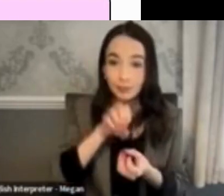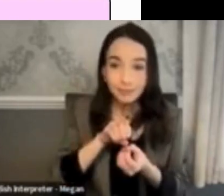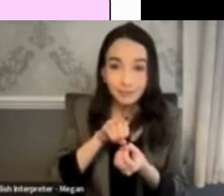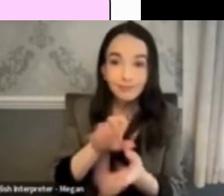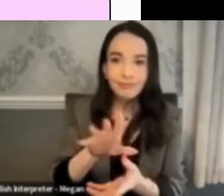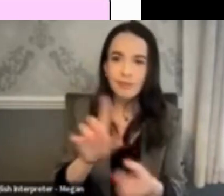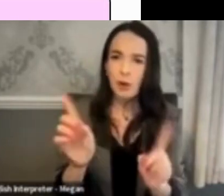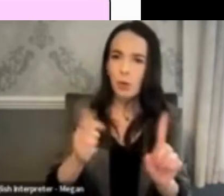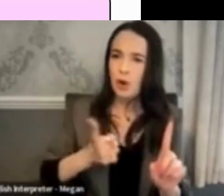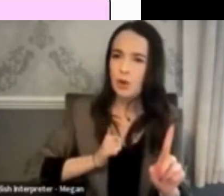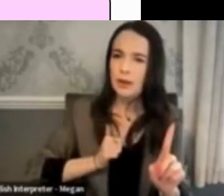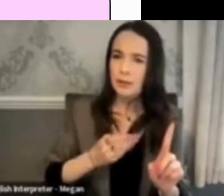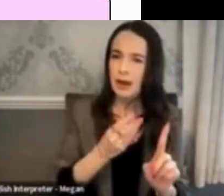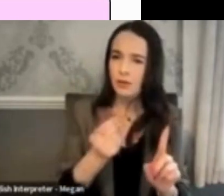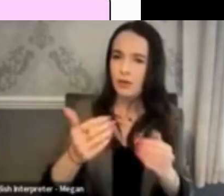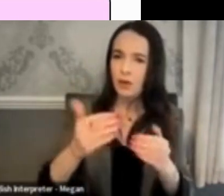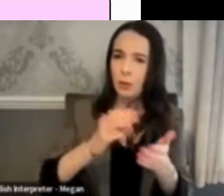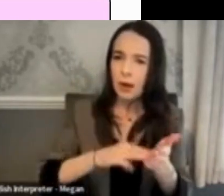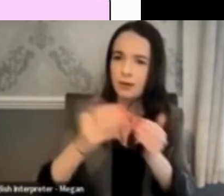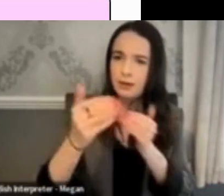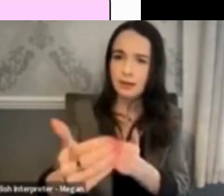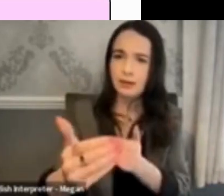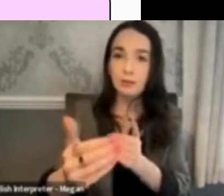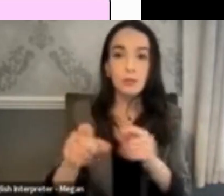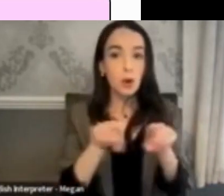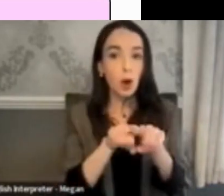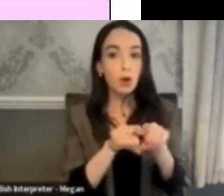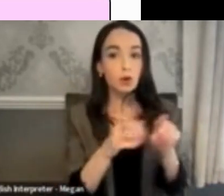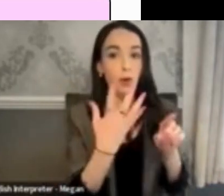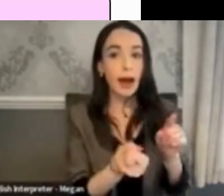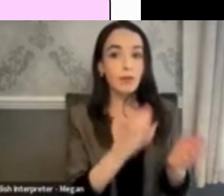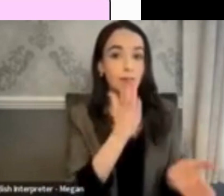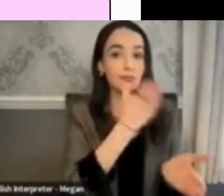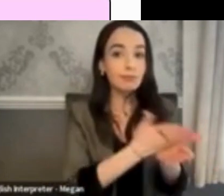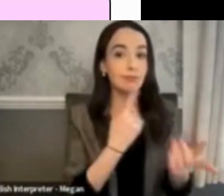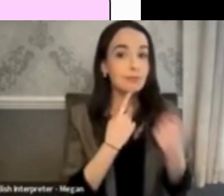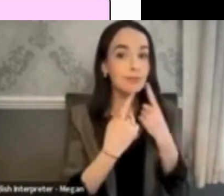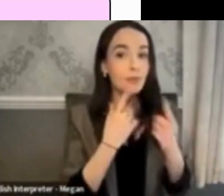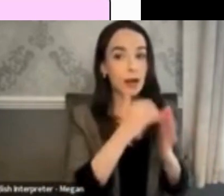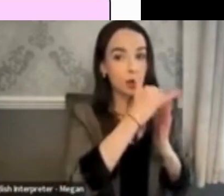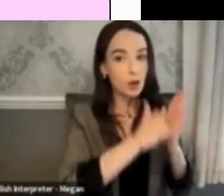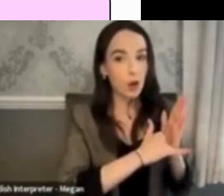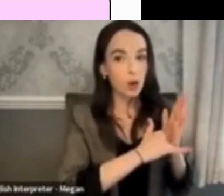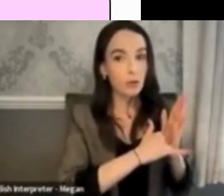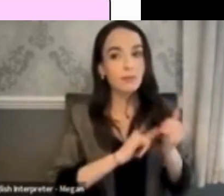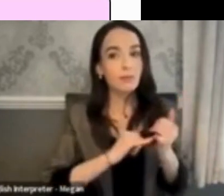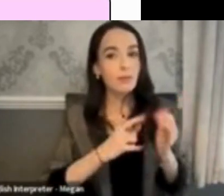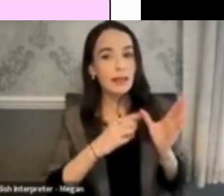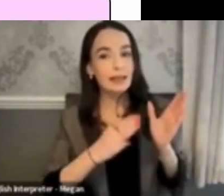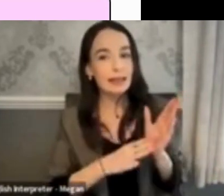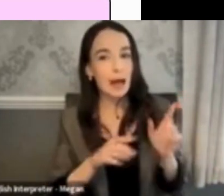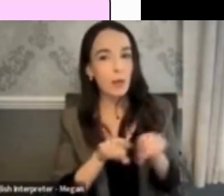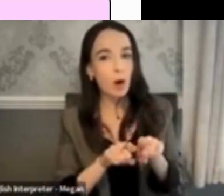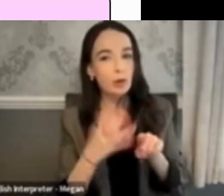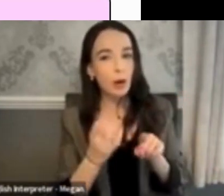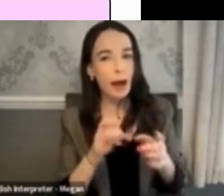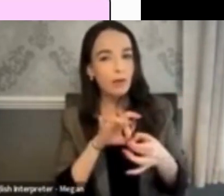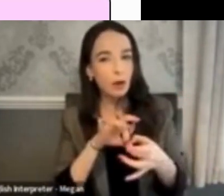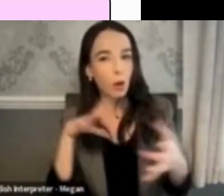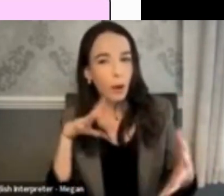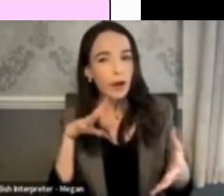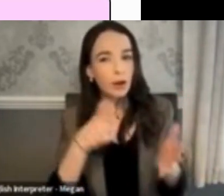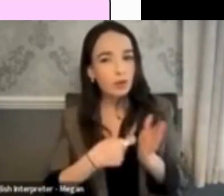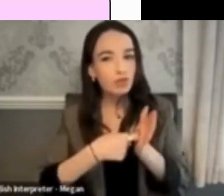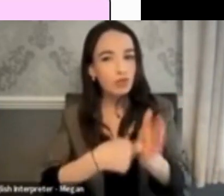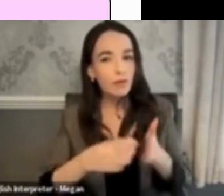months. But please do also refer to the essential information document, and as Sam has also mentioned, the quick reference guide that we made